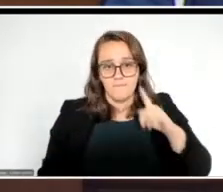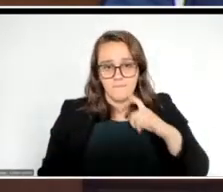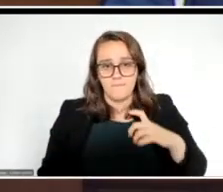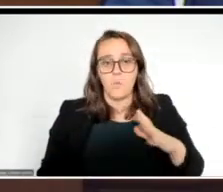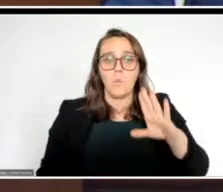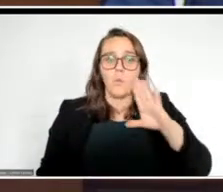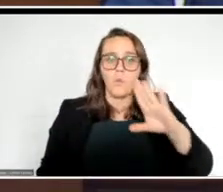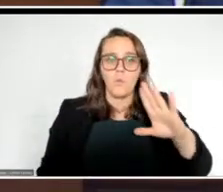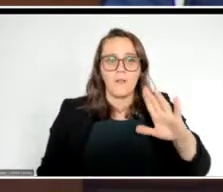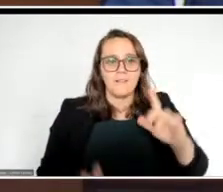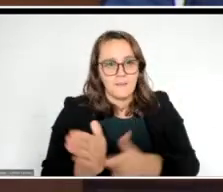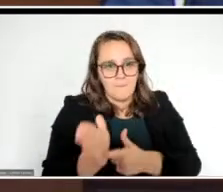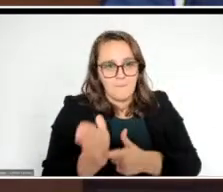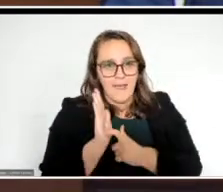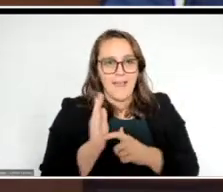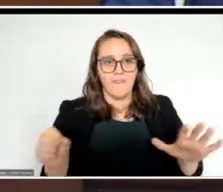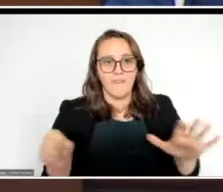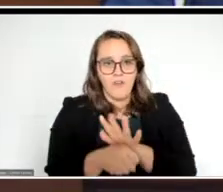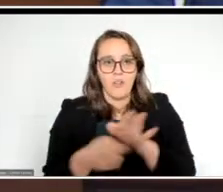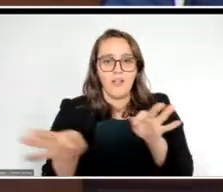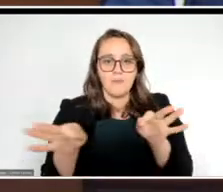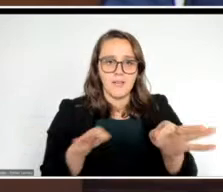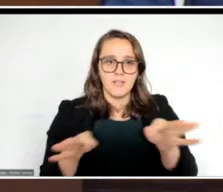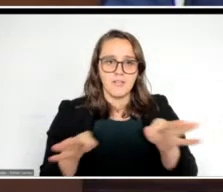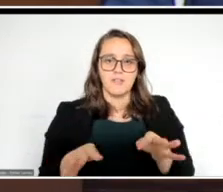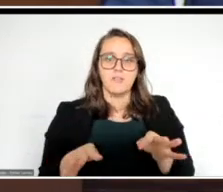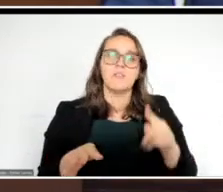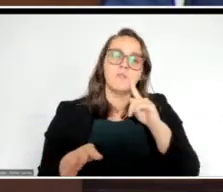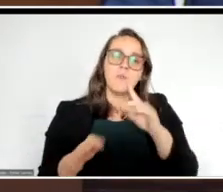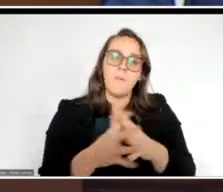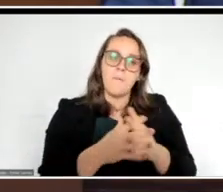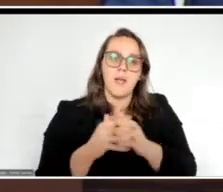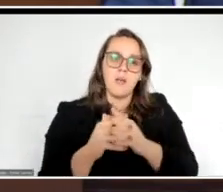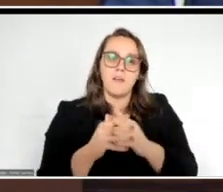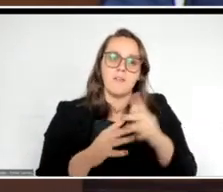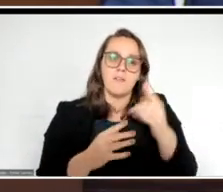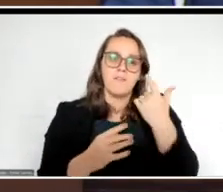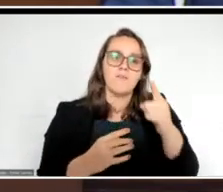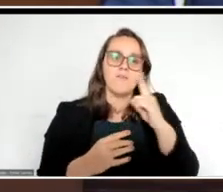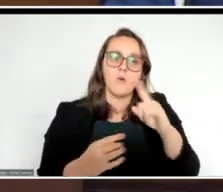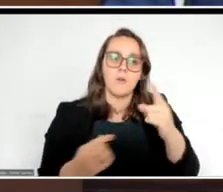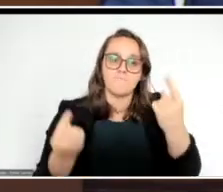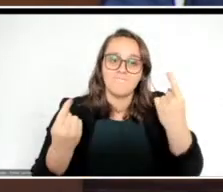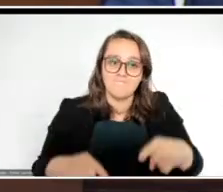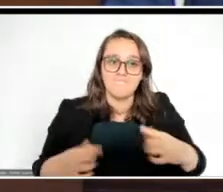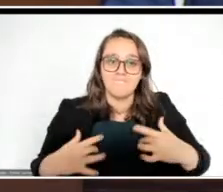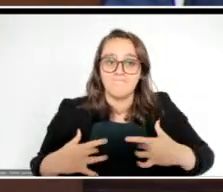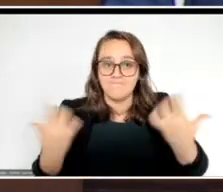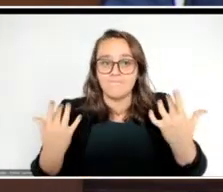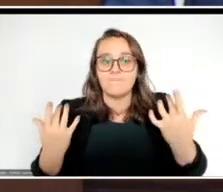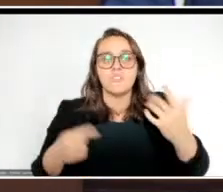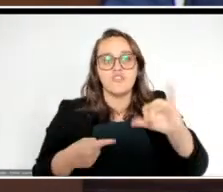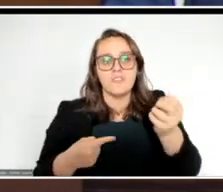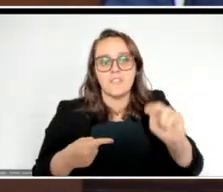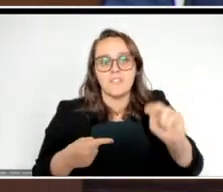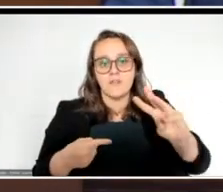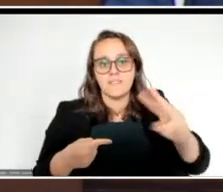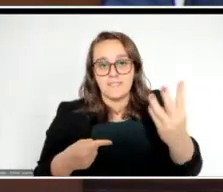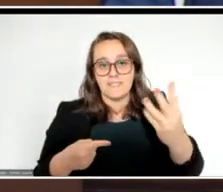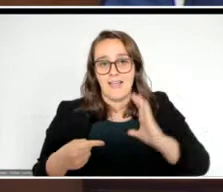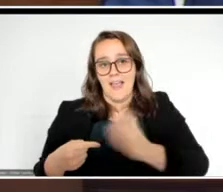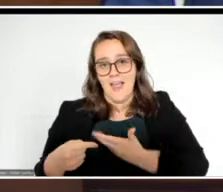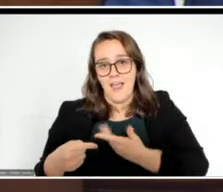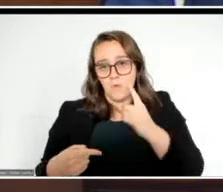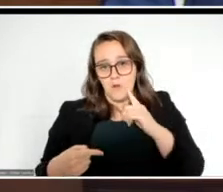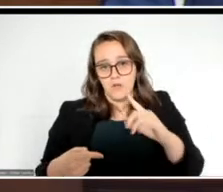American person of the events of January 6th. So it is our obligation to seek